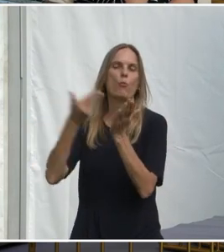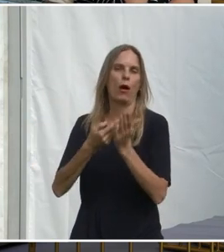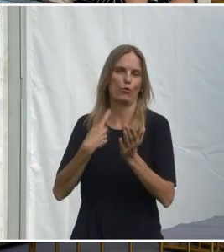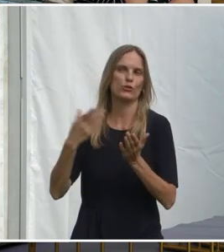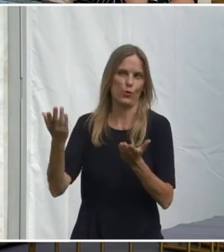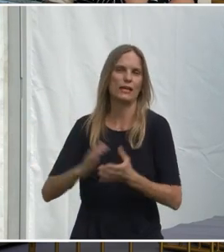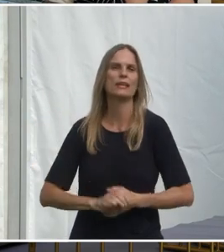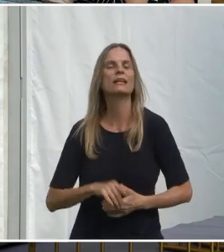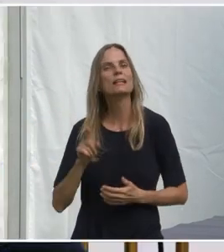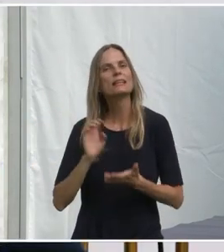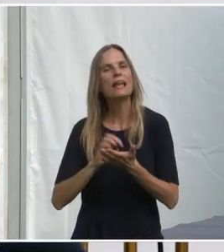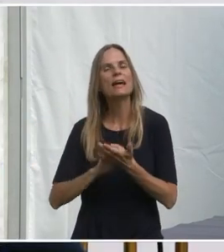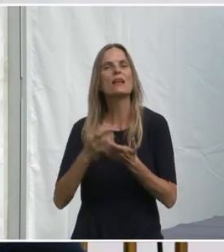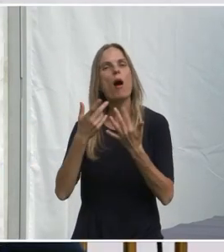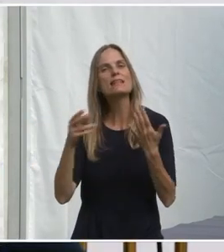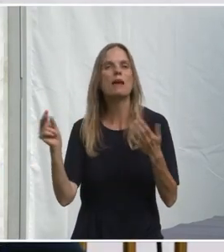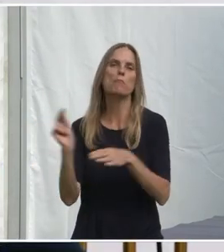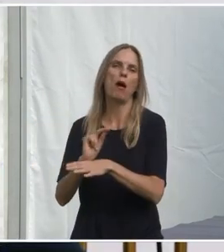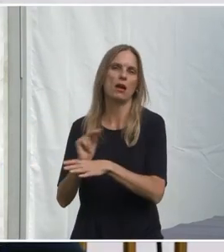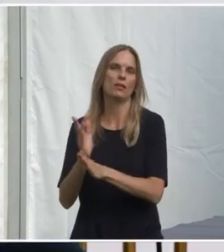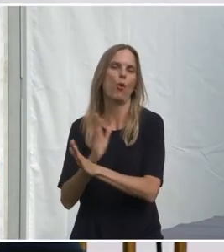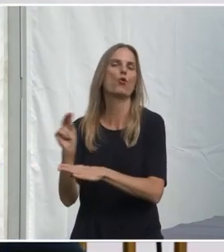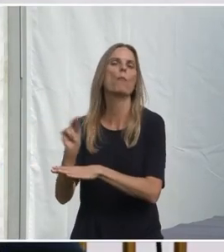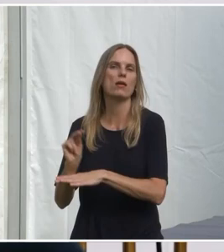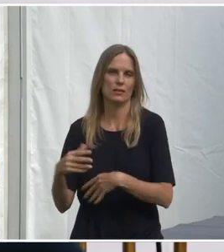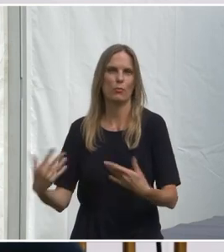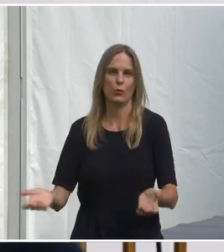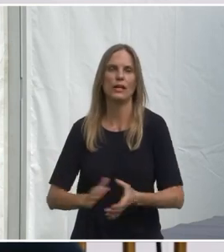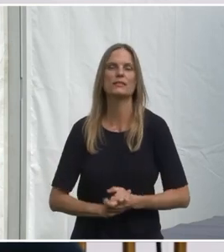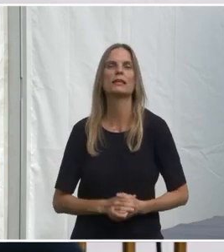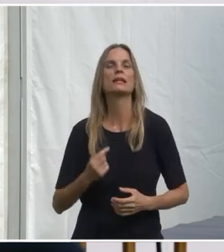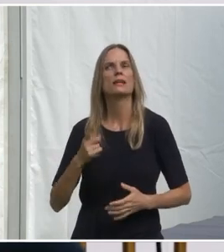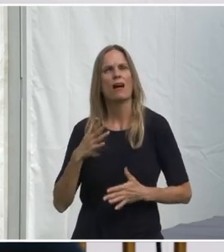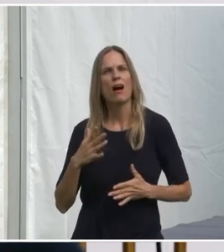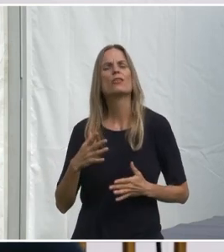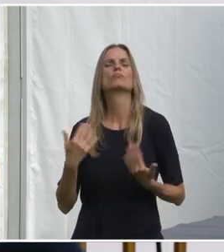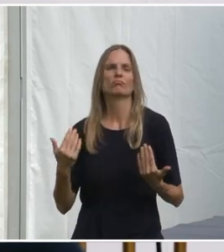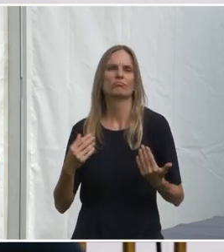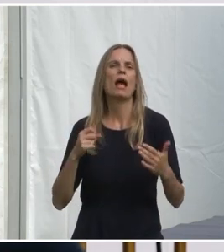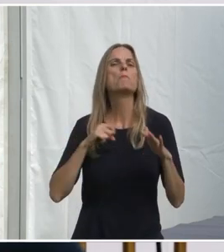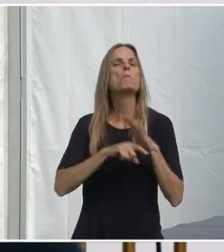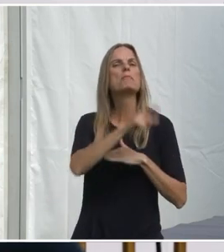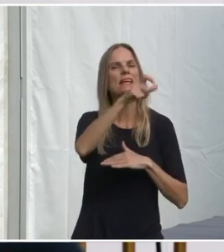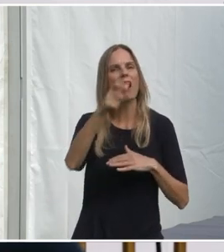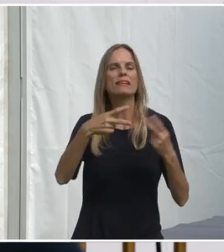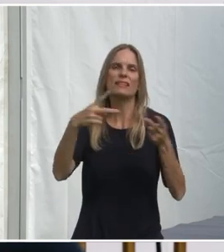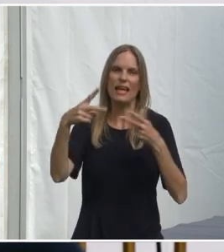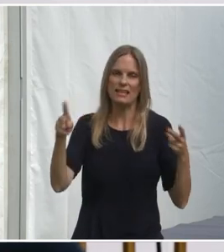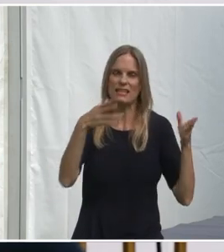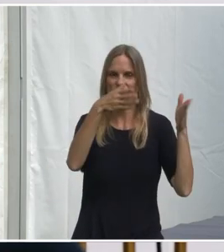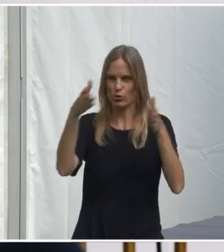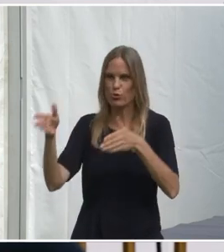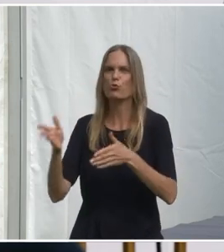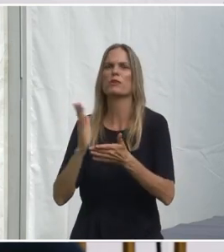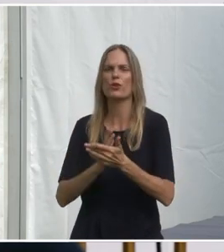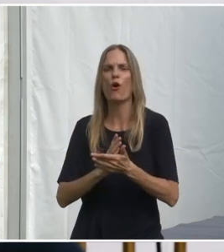know, fix things. And I think I agree, there are many kinds of migrants, voluntary forced, blarred, and you know,